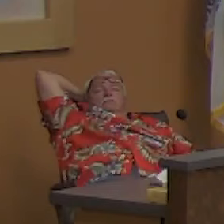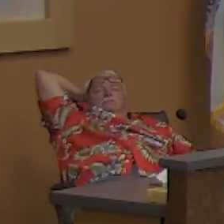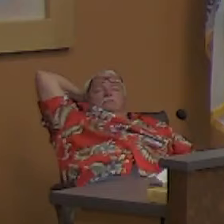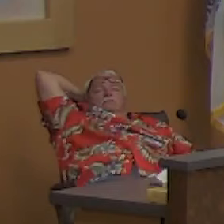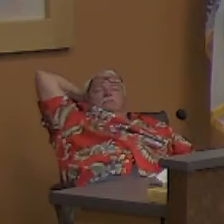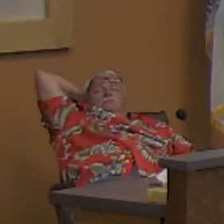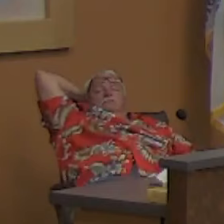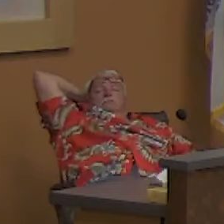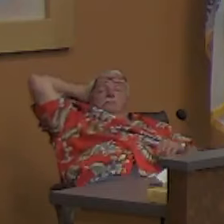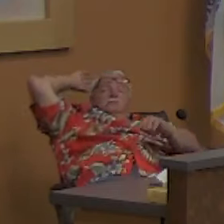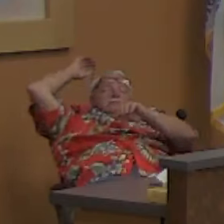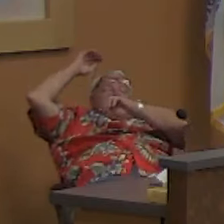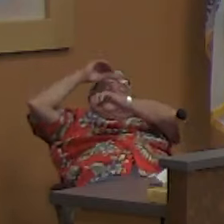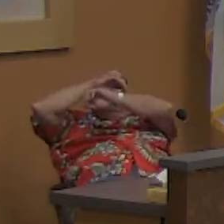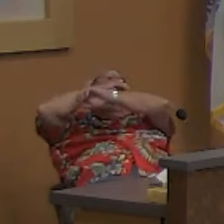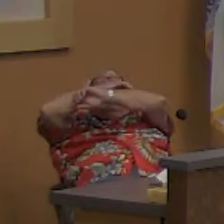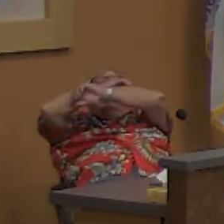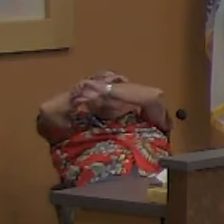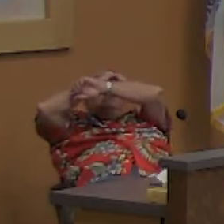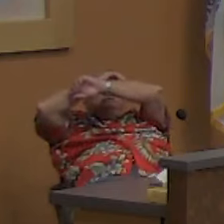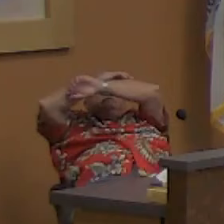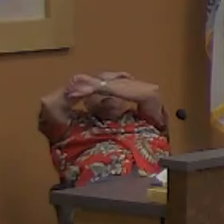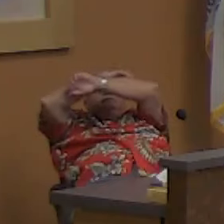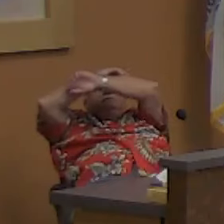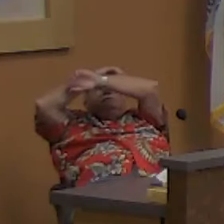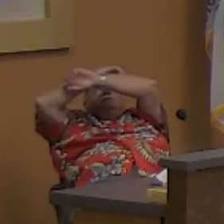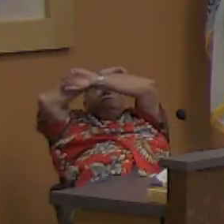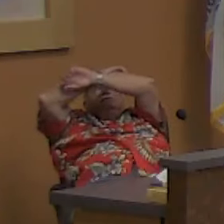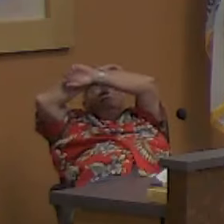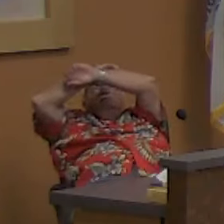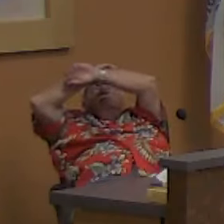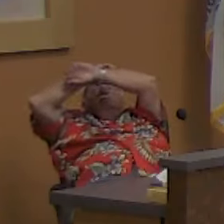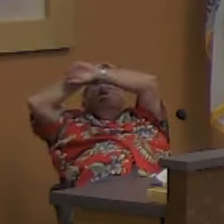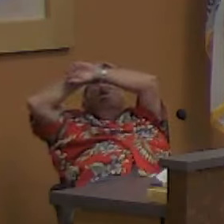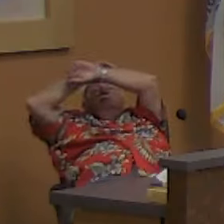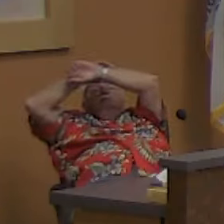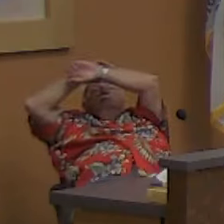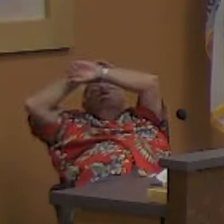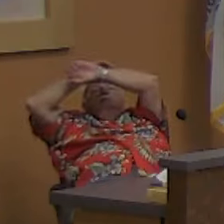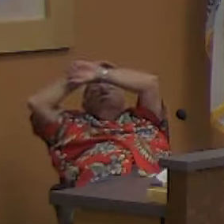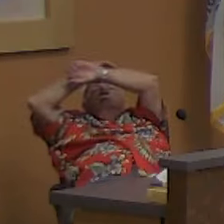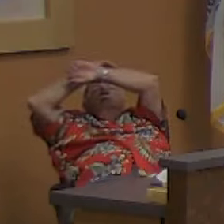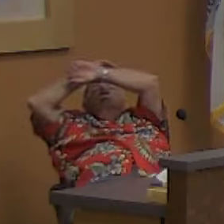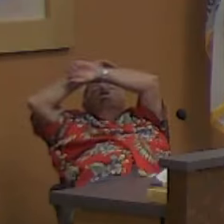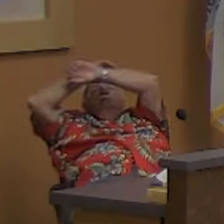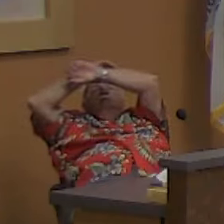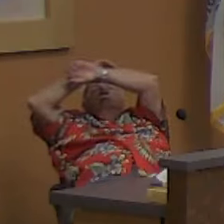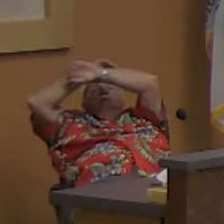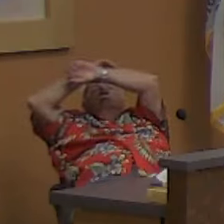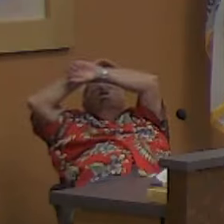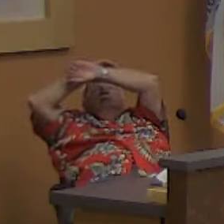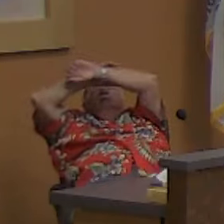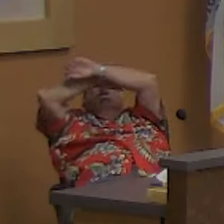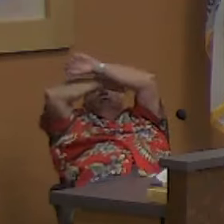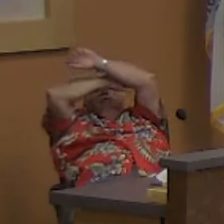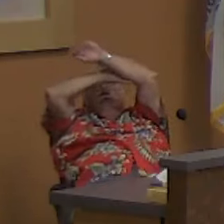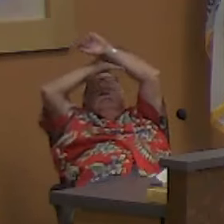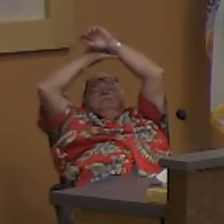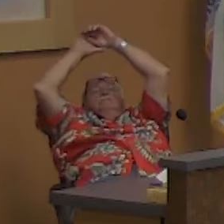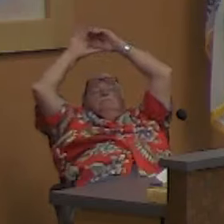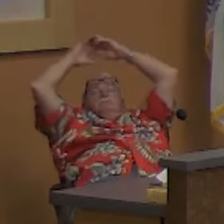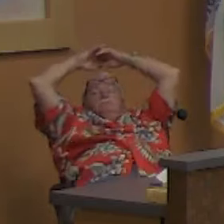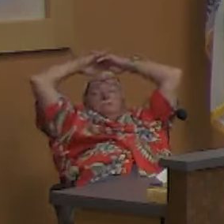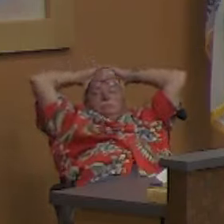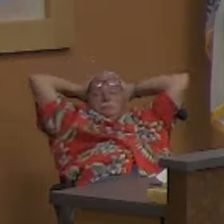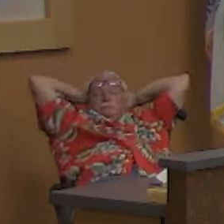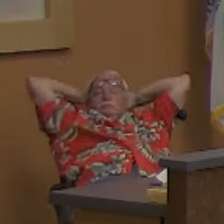exemption? I understand the severe problems with COVID-19 in public meetings, but by submitting written comments ahead of time, the public has no way to comment on